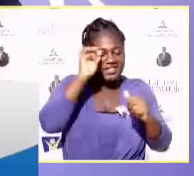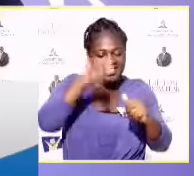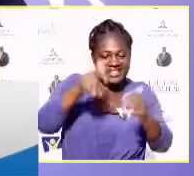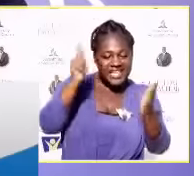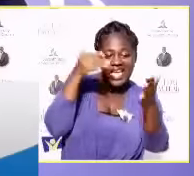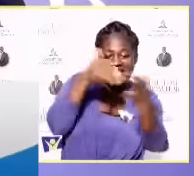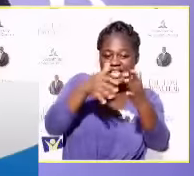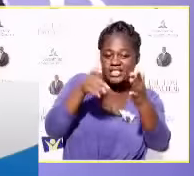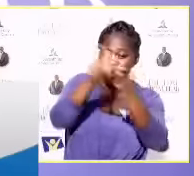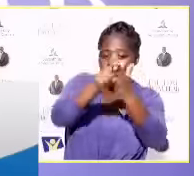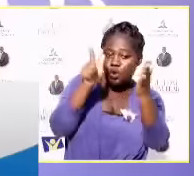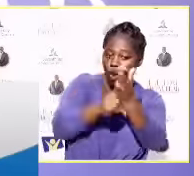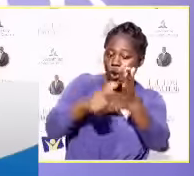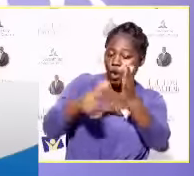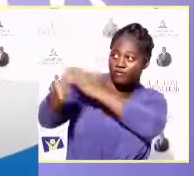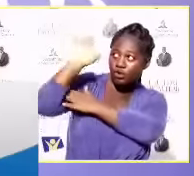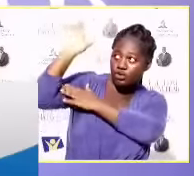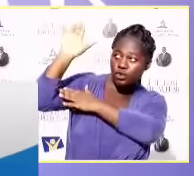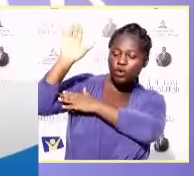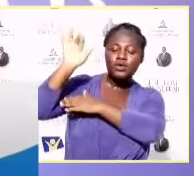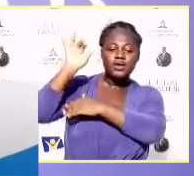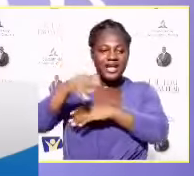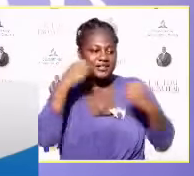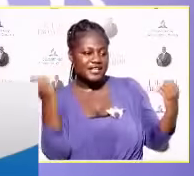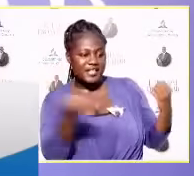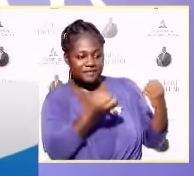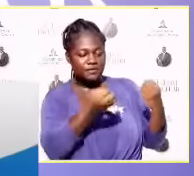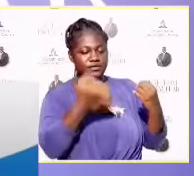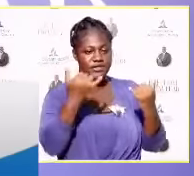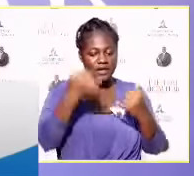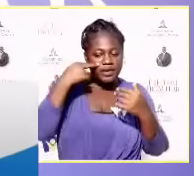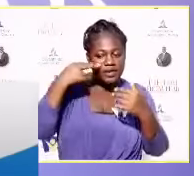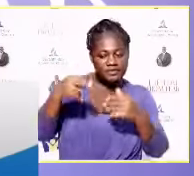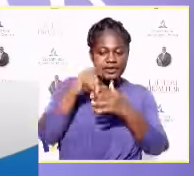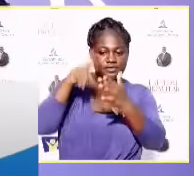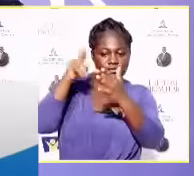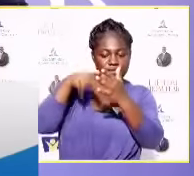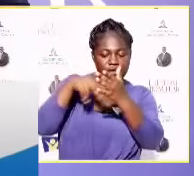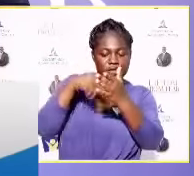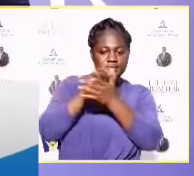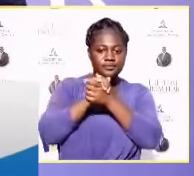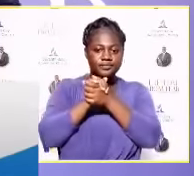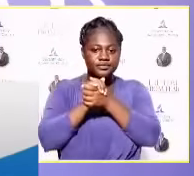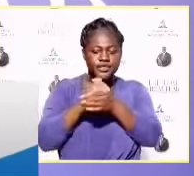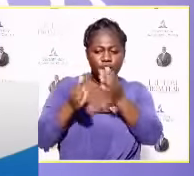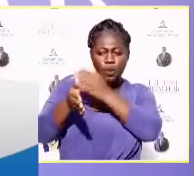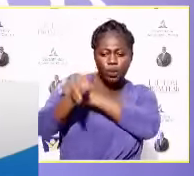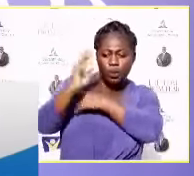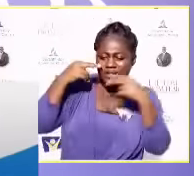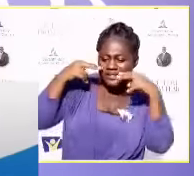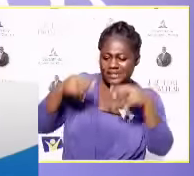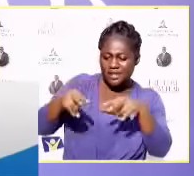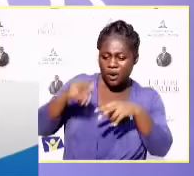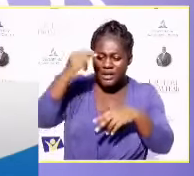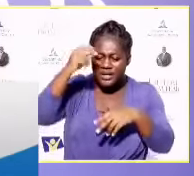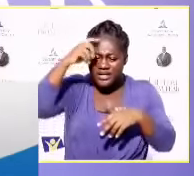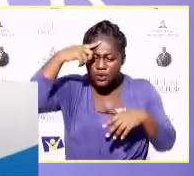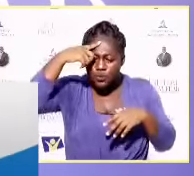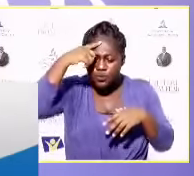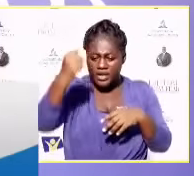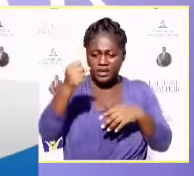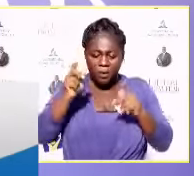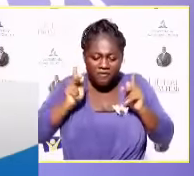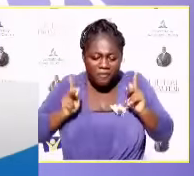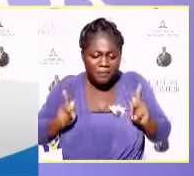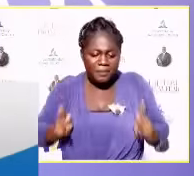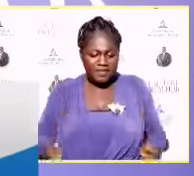law. Now listen to Genesis 6:5. And God saw that the wickedness of man was great in